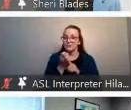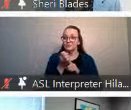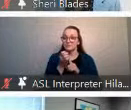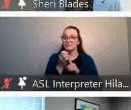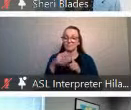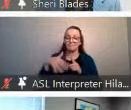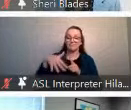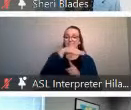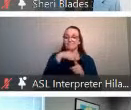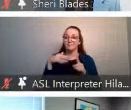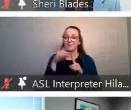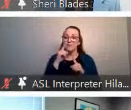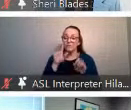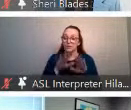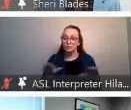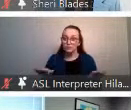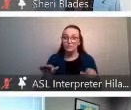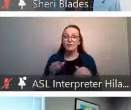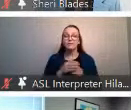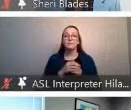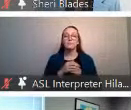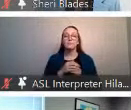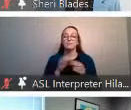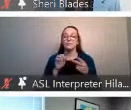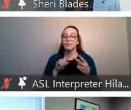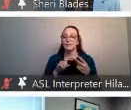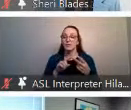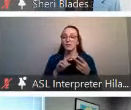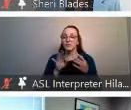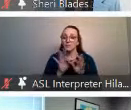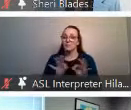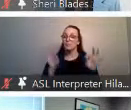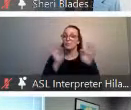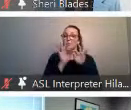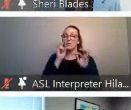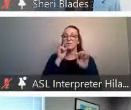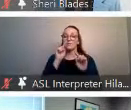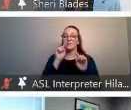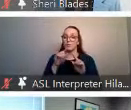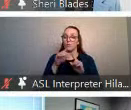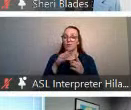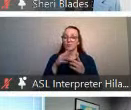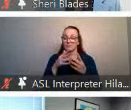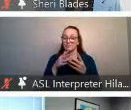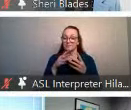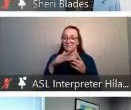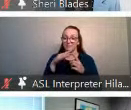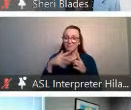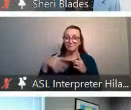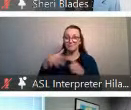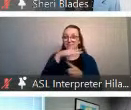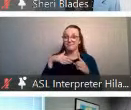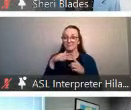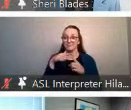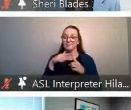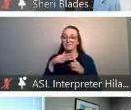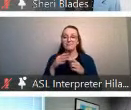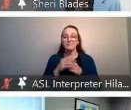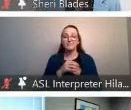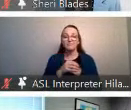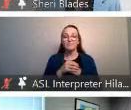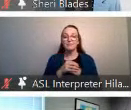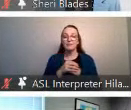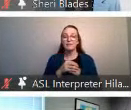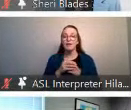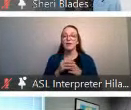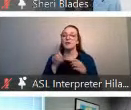socio-emotional climate, having qualified teachers and credible programs. They shared that it was important for them to have trained